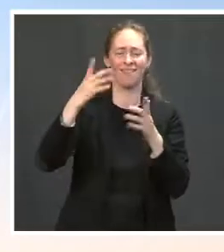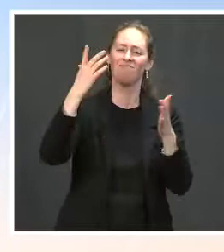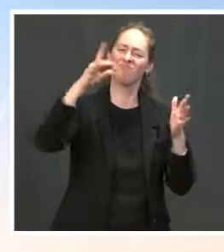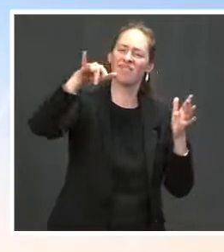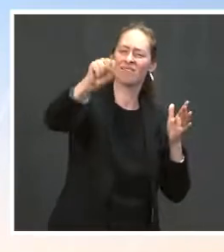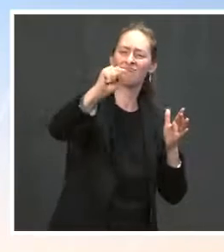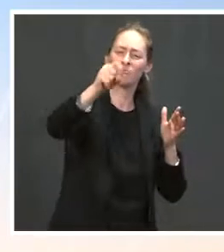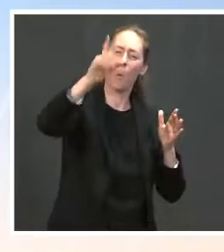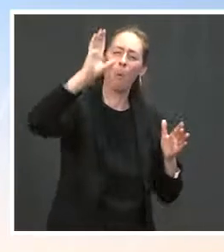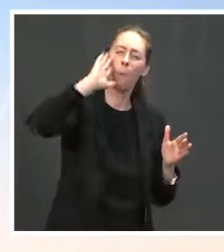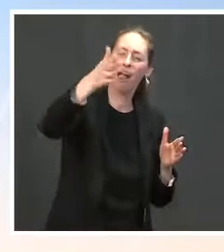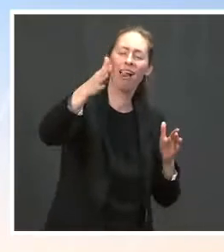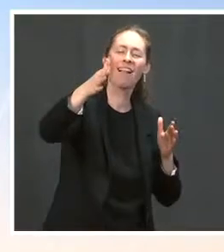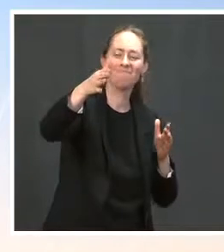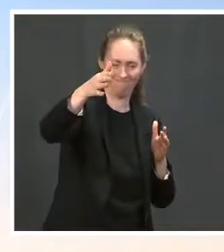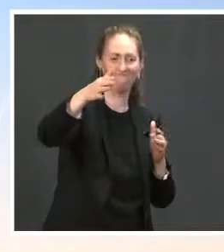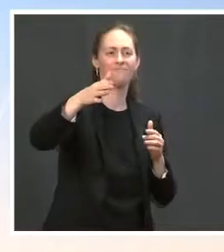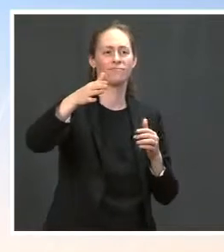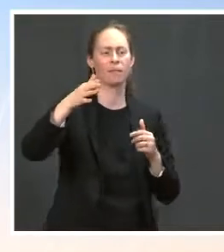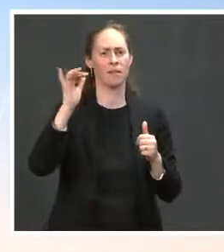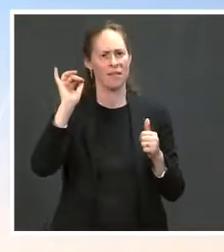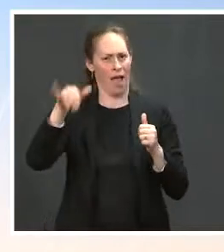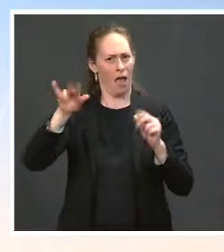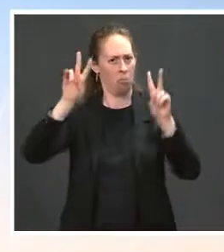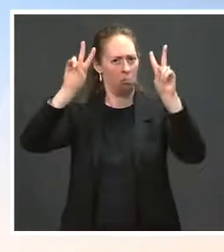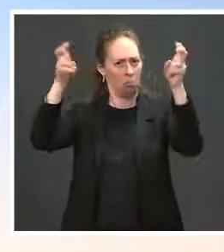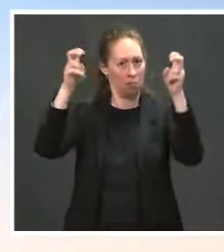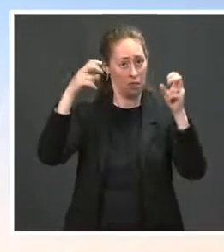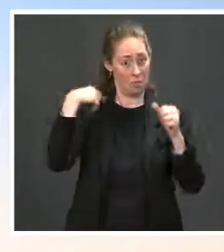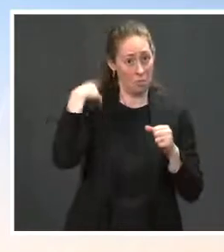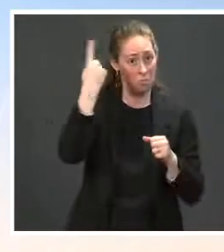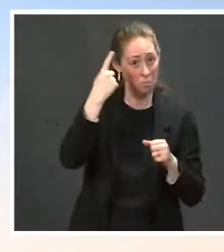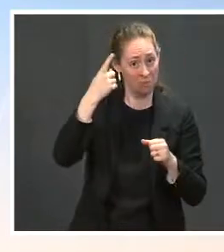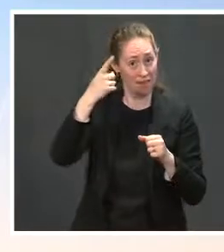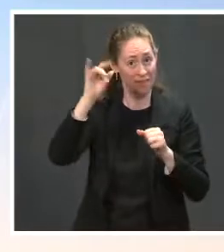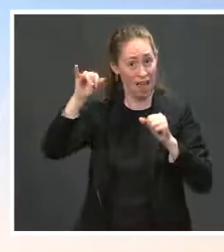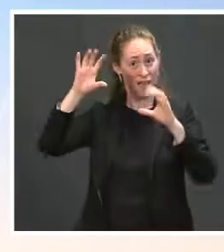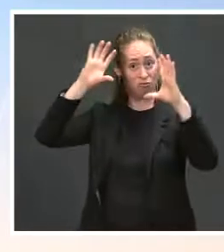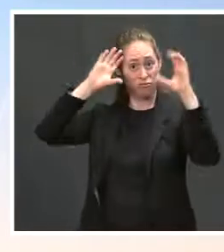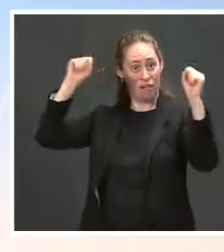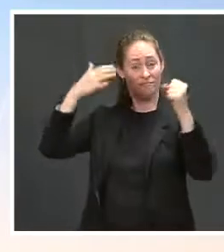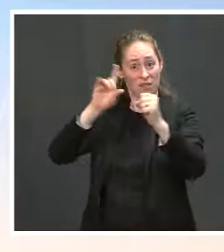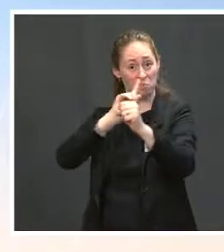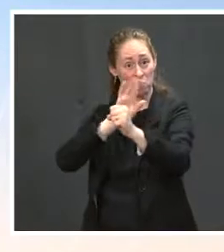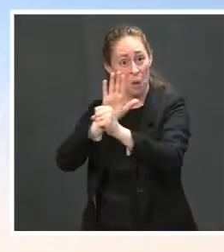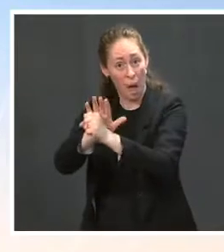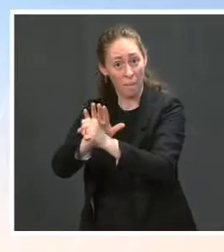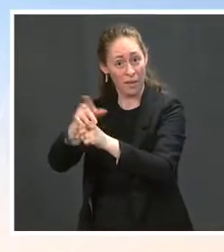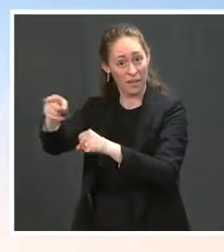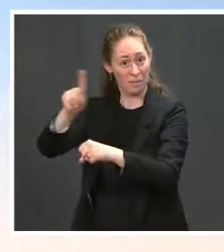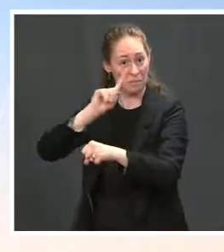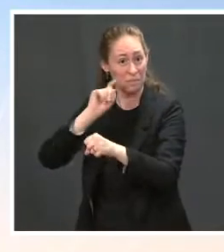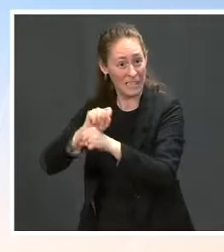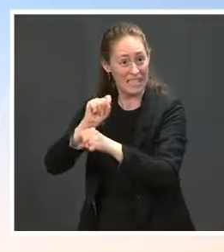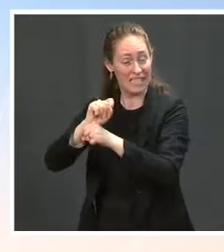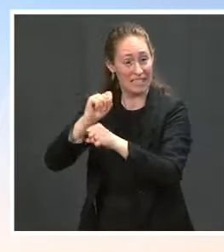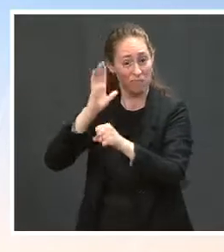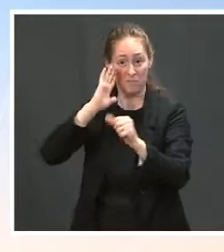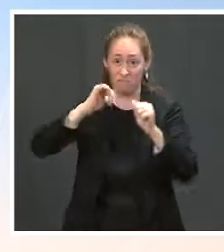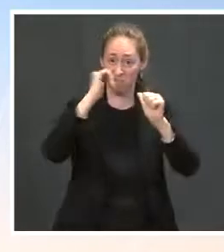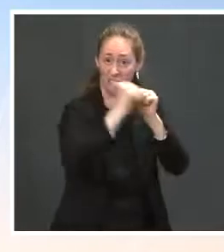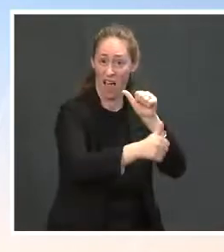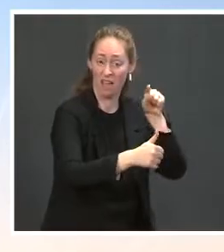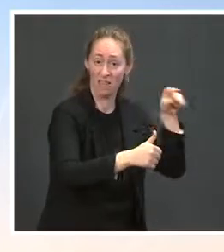in your estimation, is that the president promising to the Floyd family that he will get a policing bill passed? I think